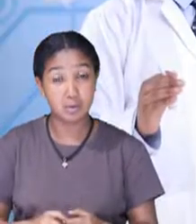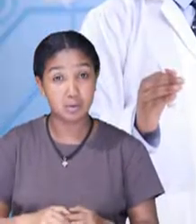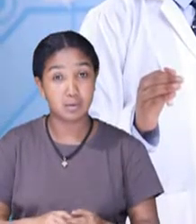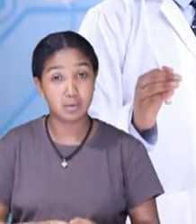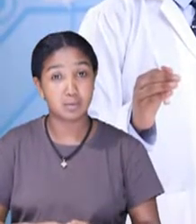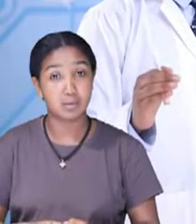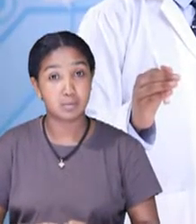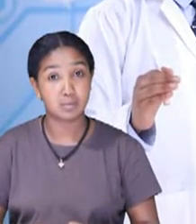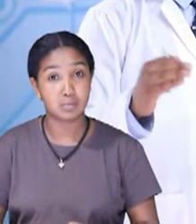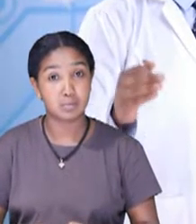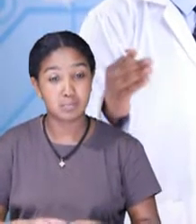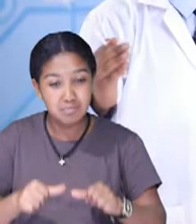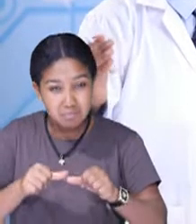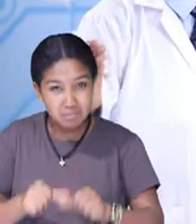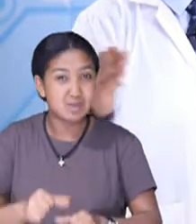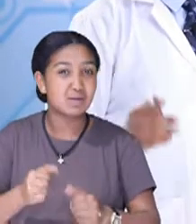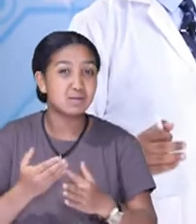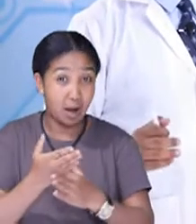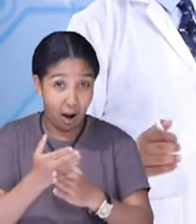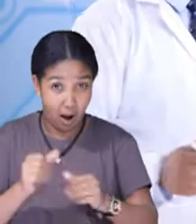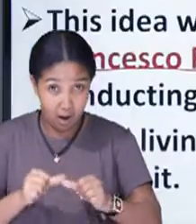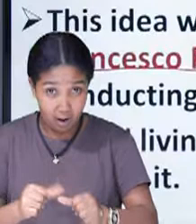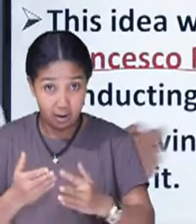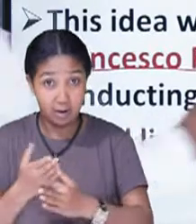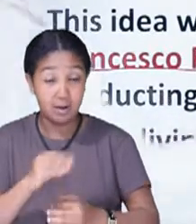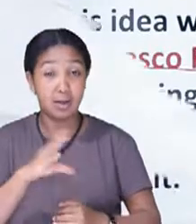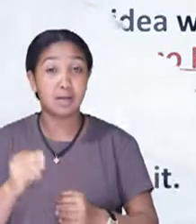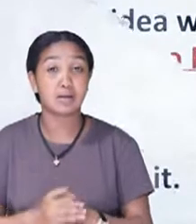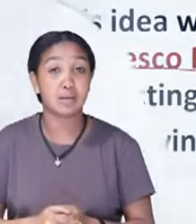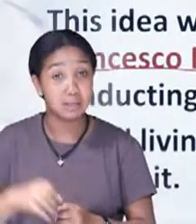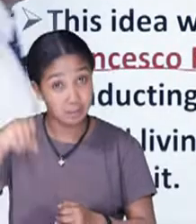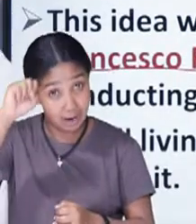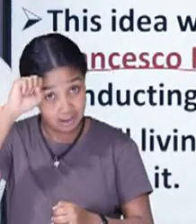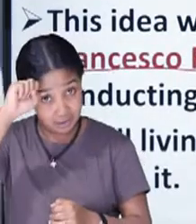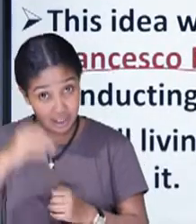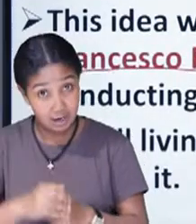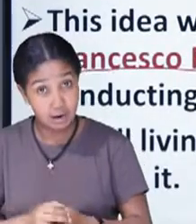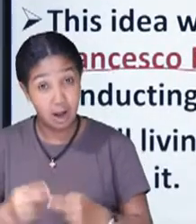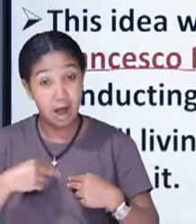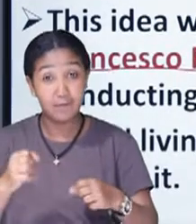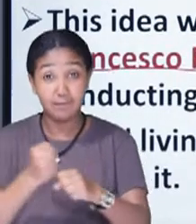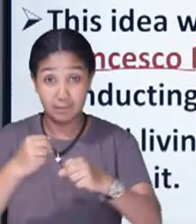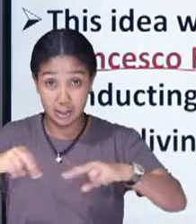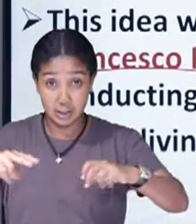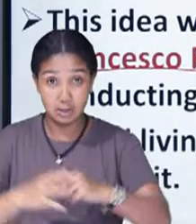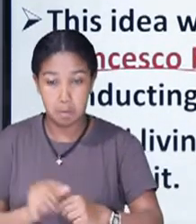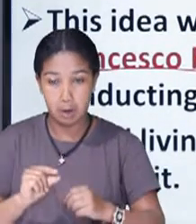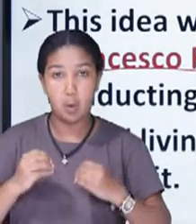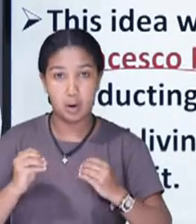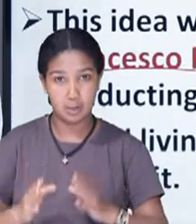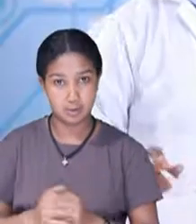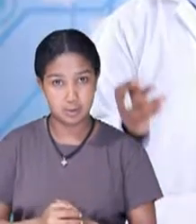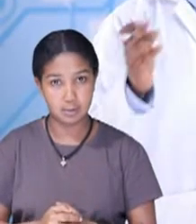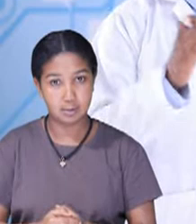on rotten meats, and Spallanzini have also conducted on